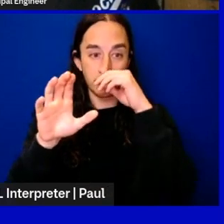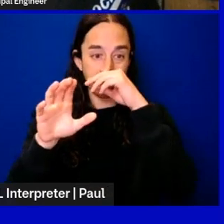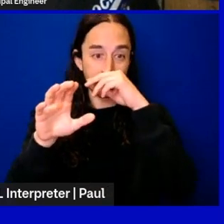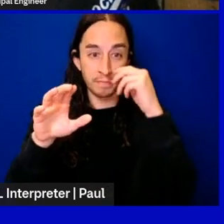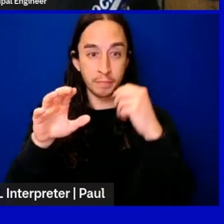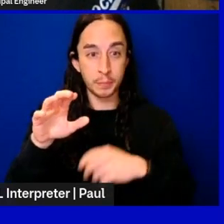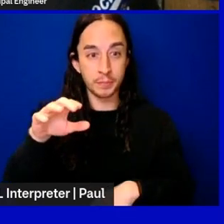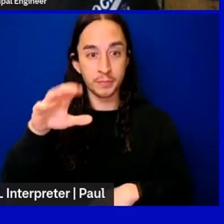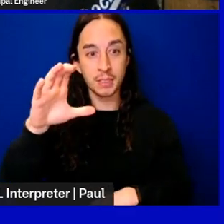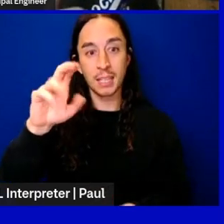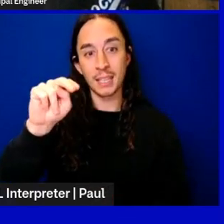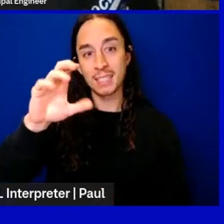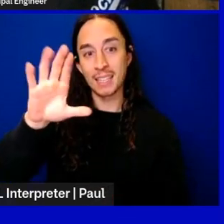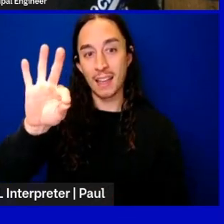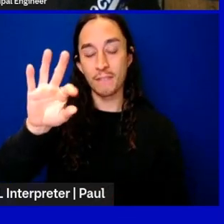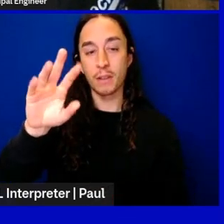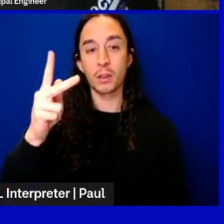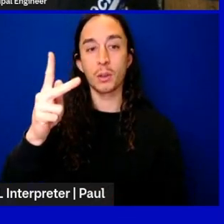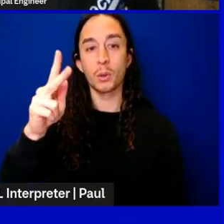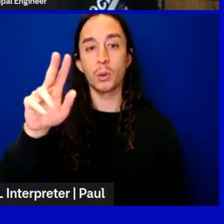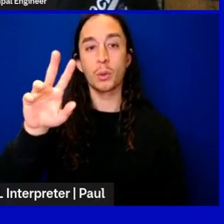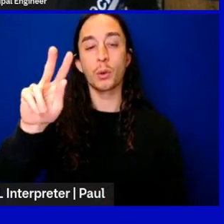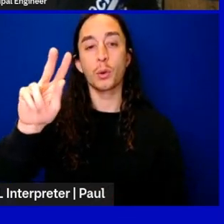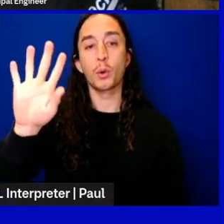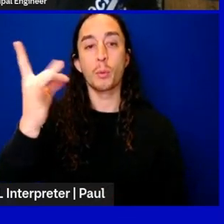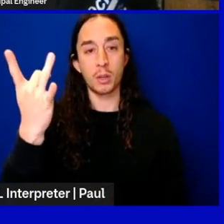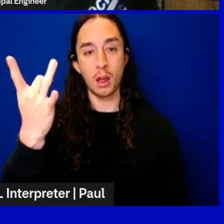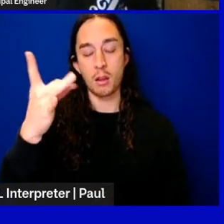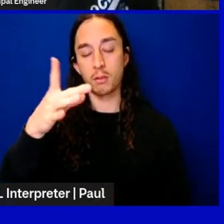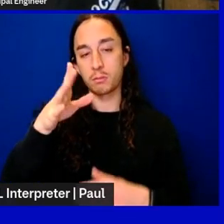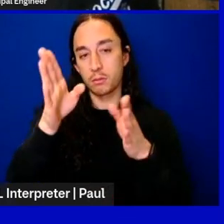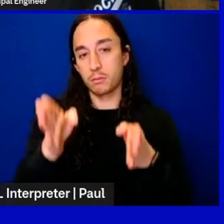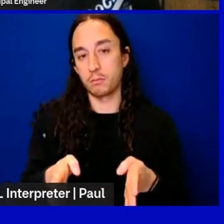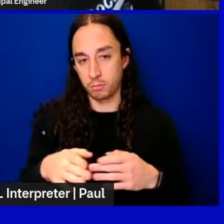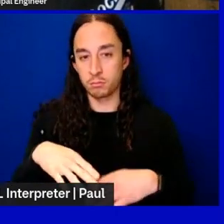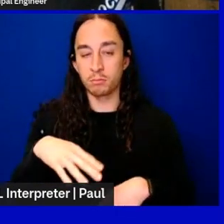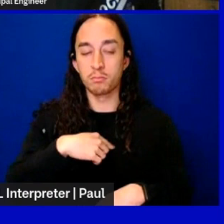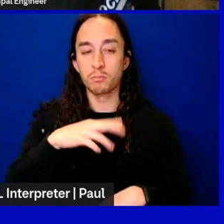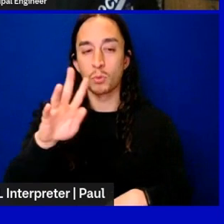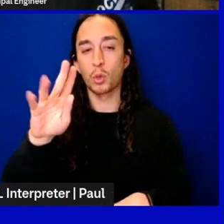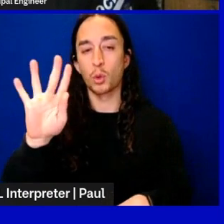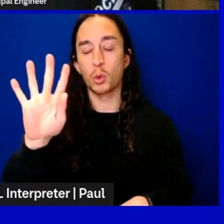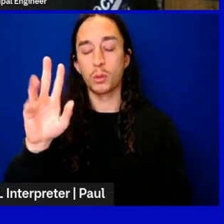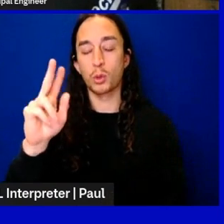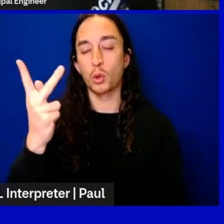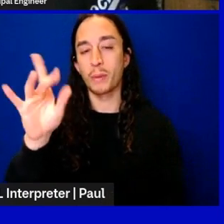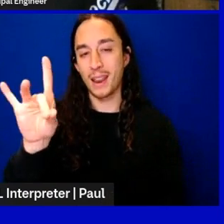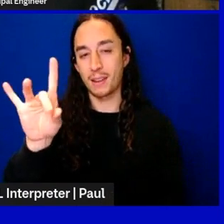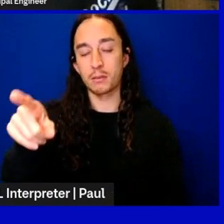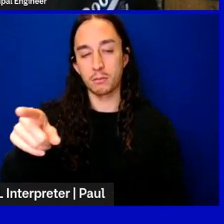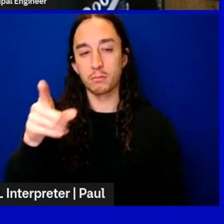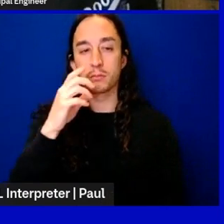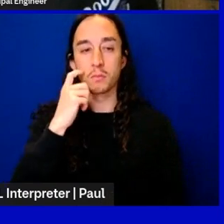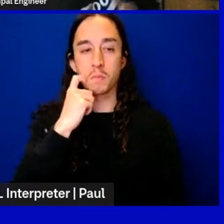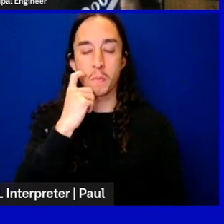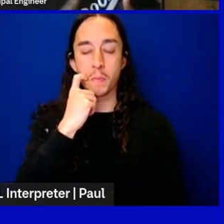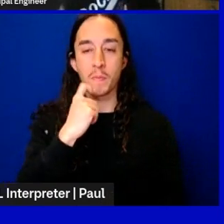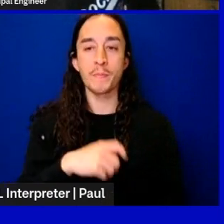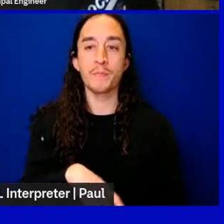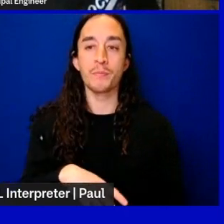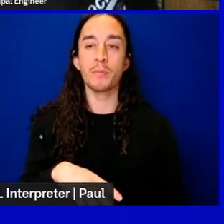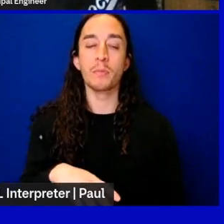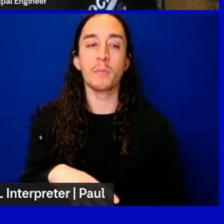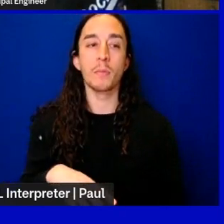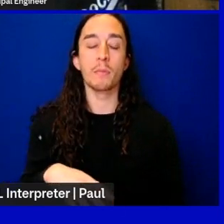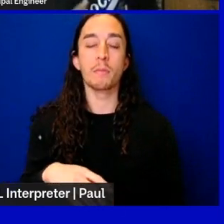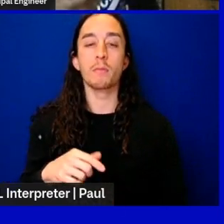public speaker in Hashi Talks and various other events like AWS Community Days, Kubernetes Community Days, and CNCF meetups. So, as a